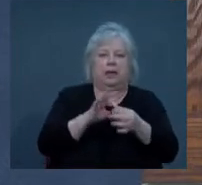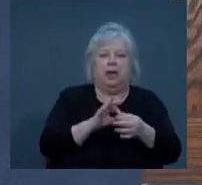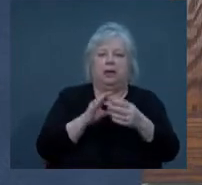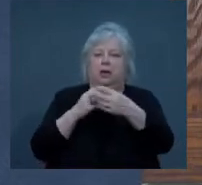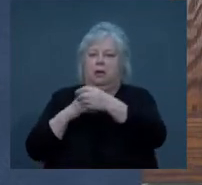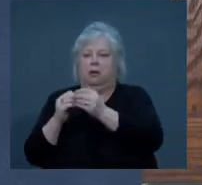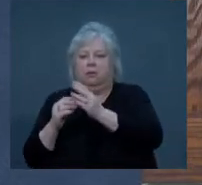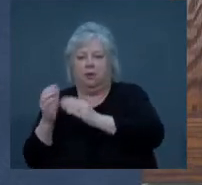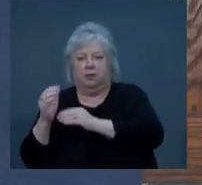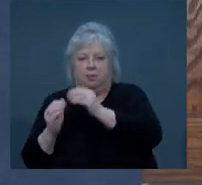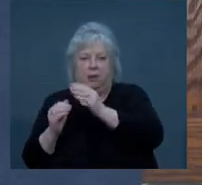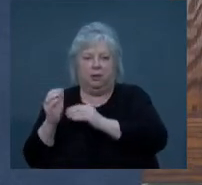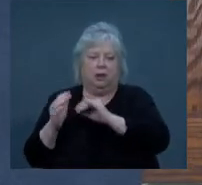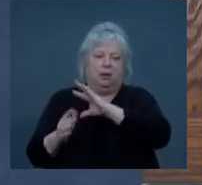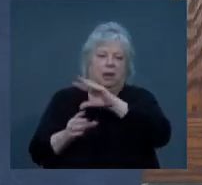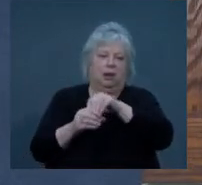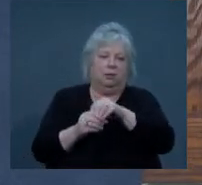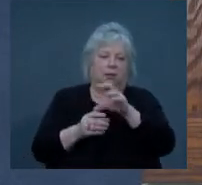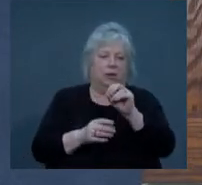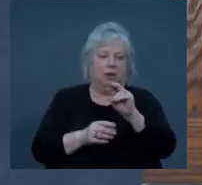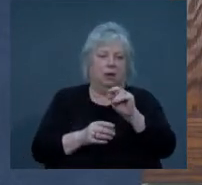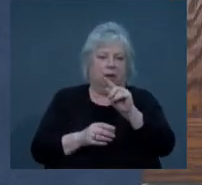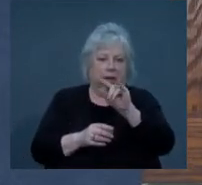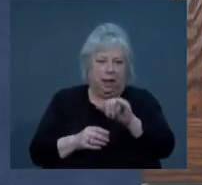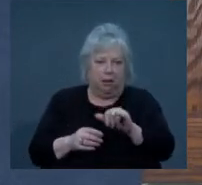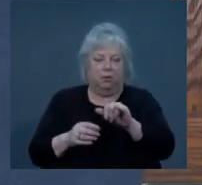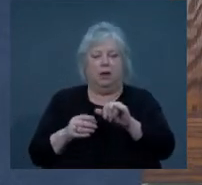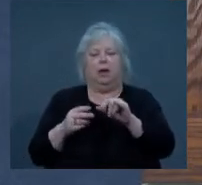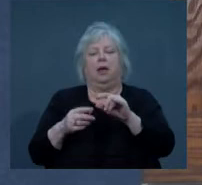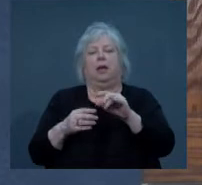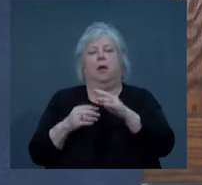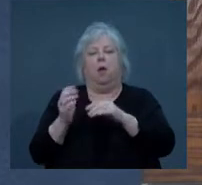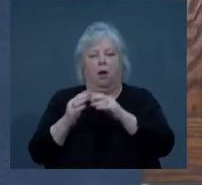that include county office building, this building,